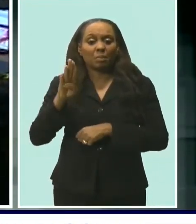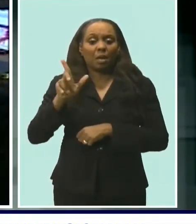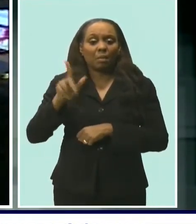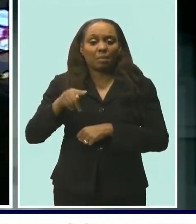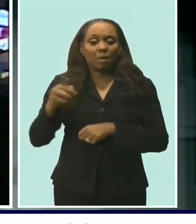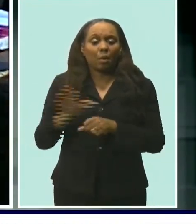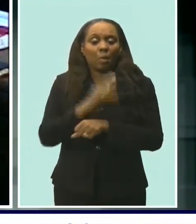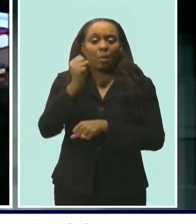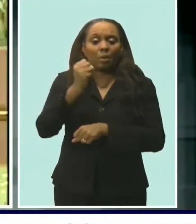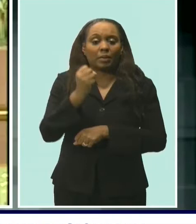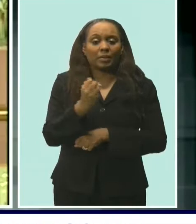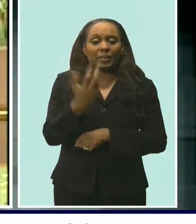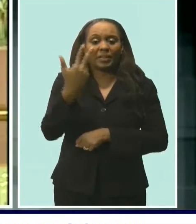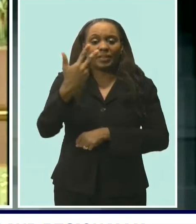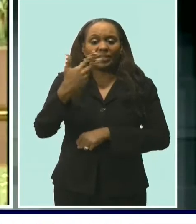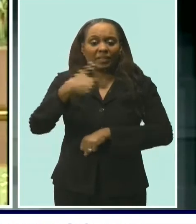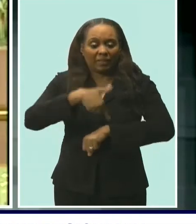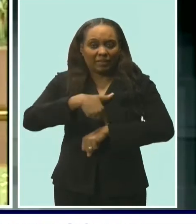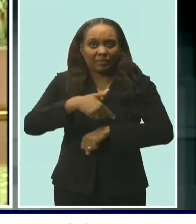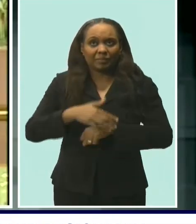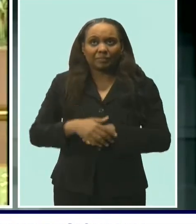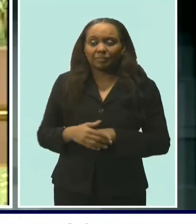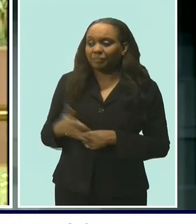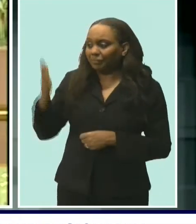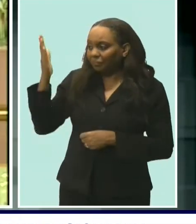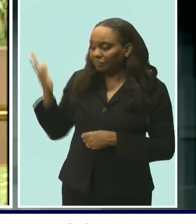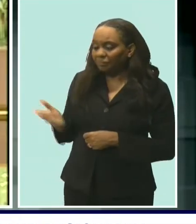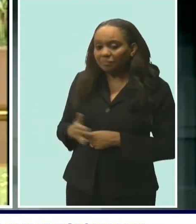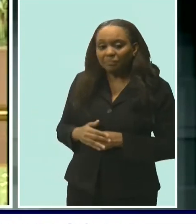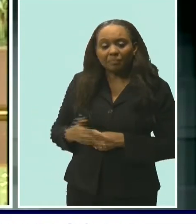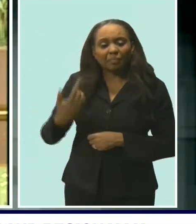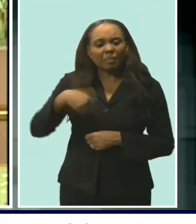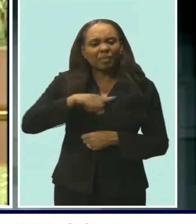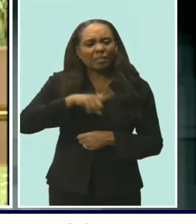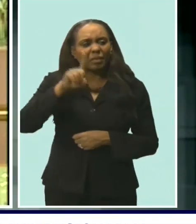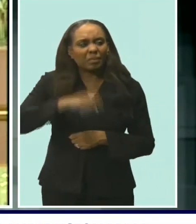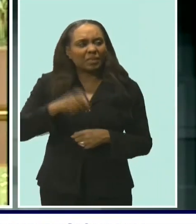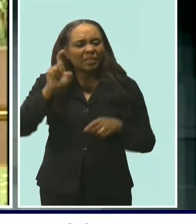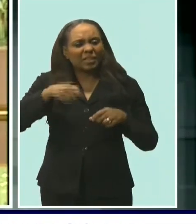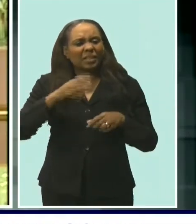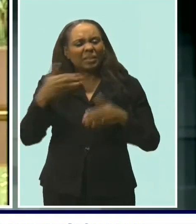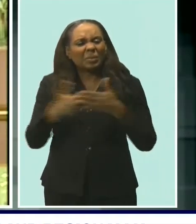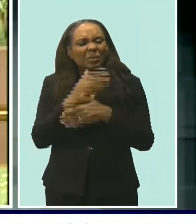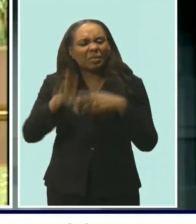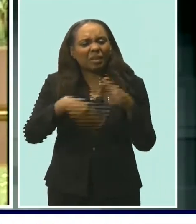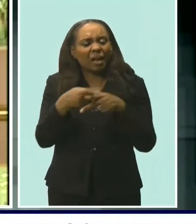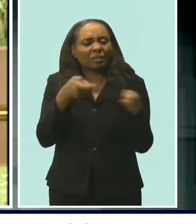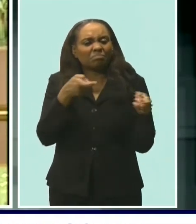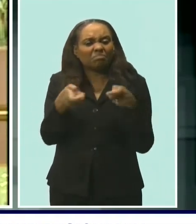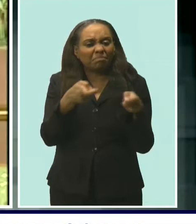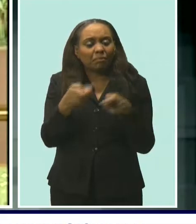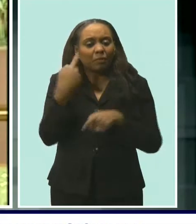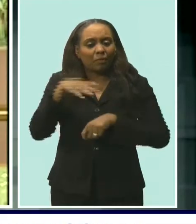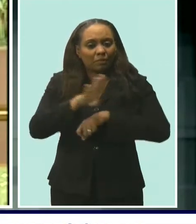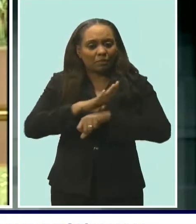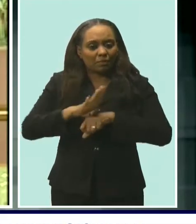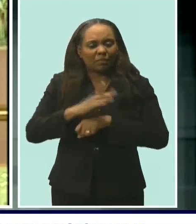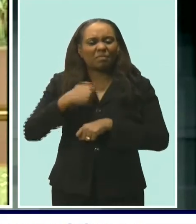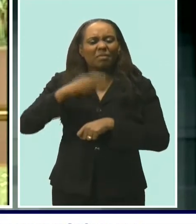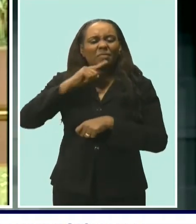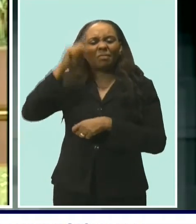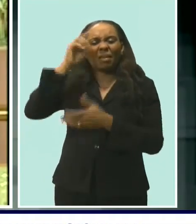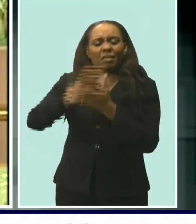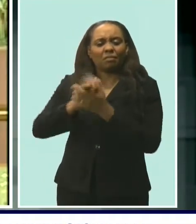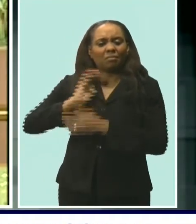general elections. We must look to have a new form of governance in Barbados for the new millennium. I believe that